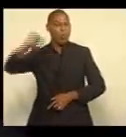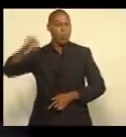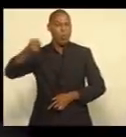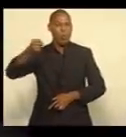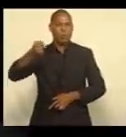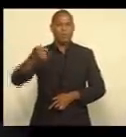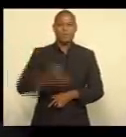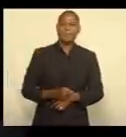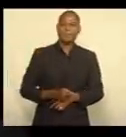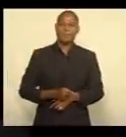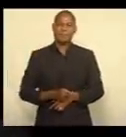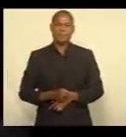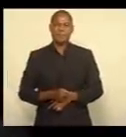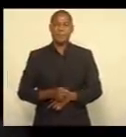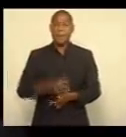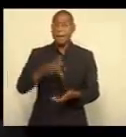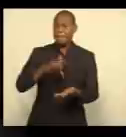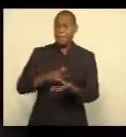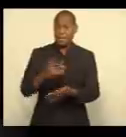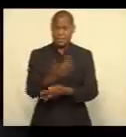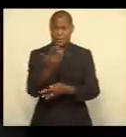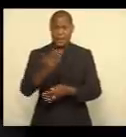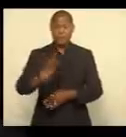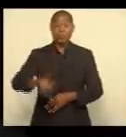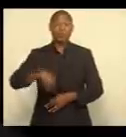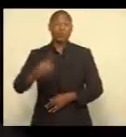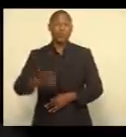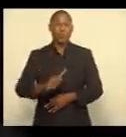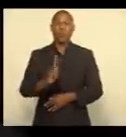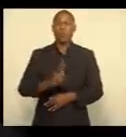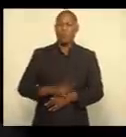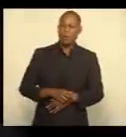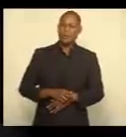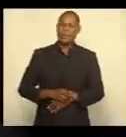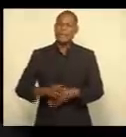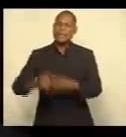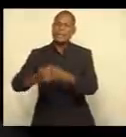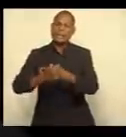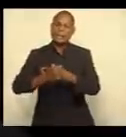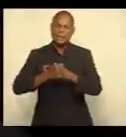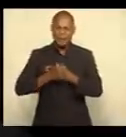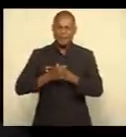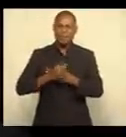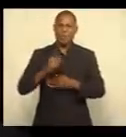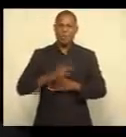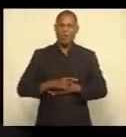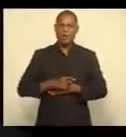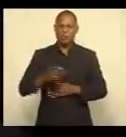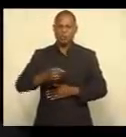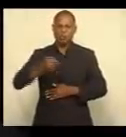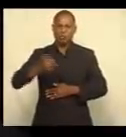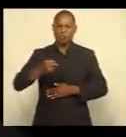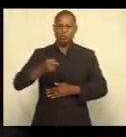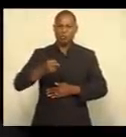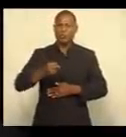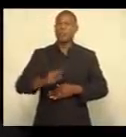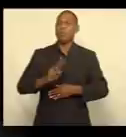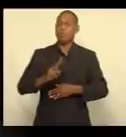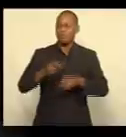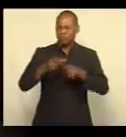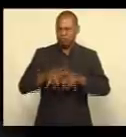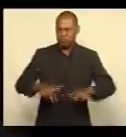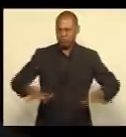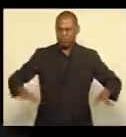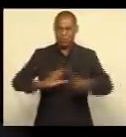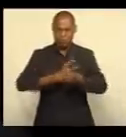been confirmed by the Health Ministry as part of its safety measures to contain the spread of COVID-19. The Health Ministry